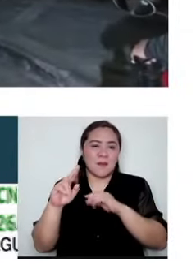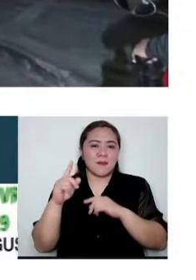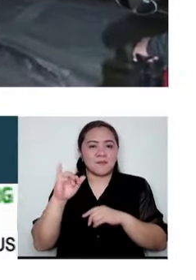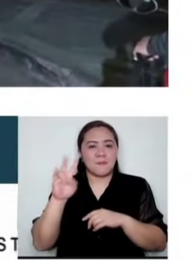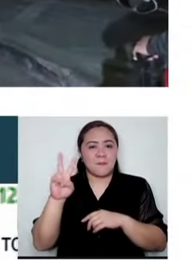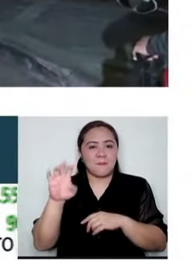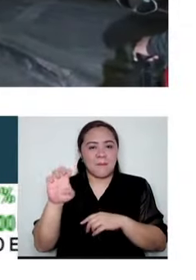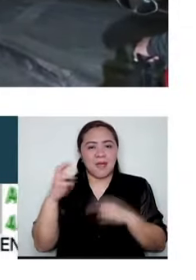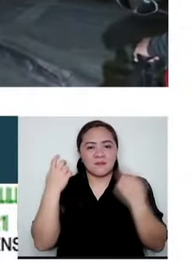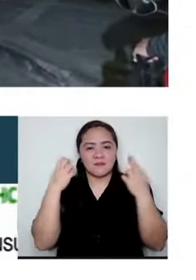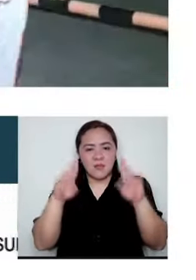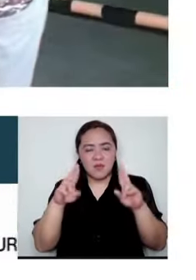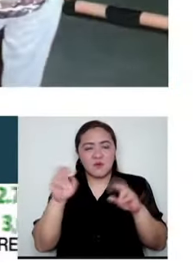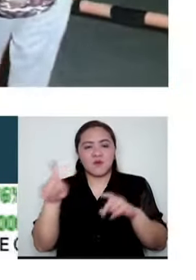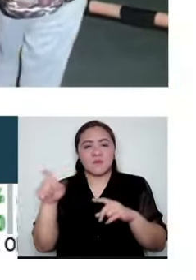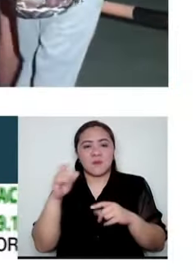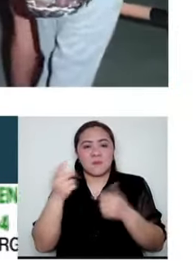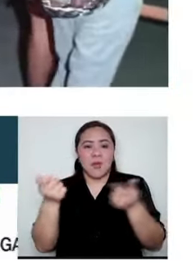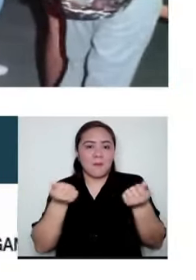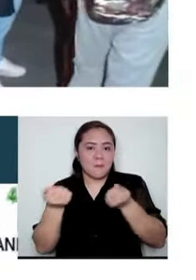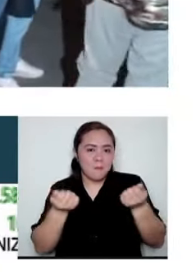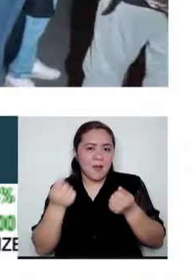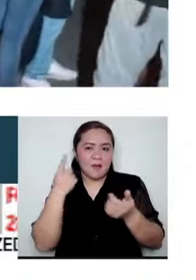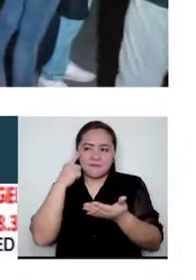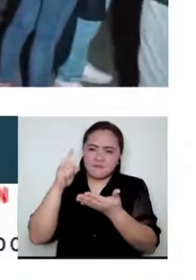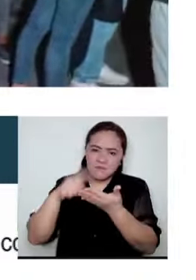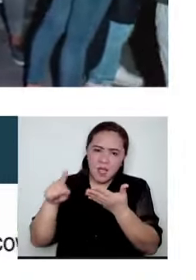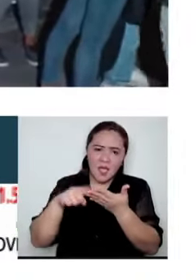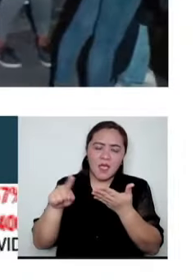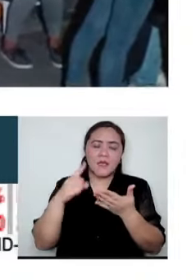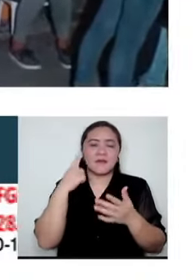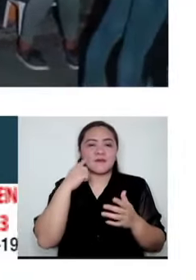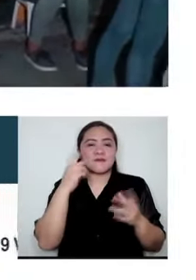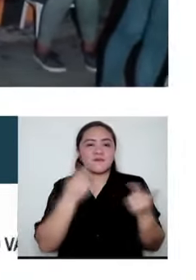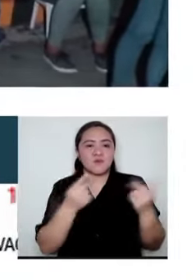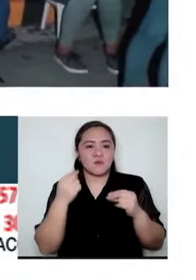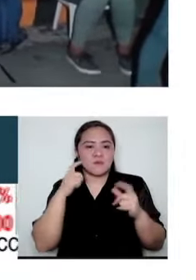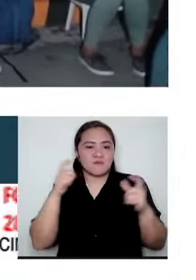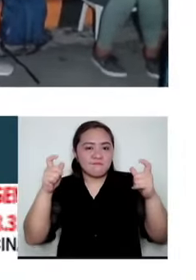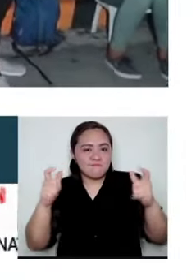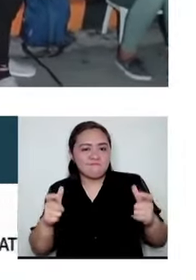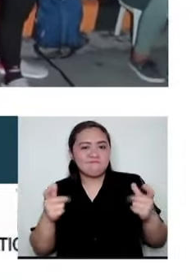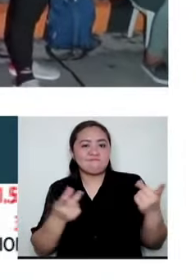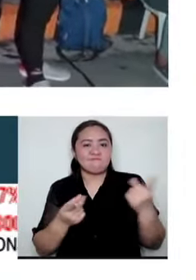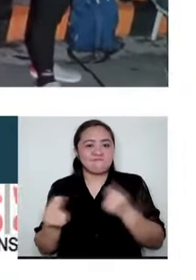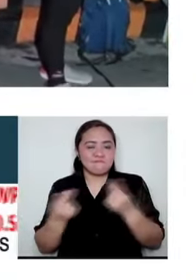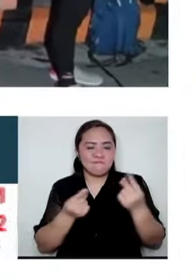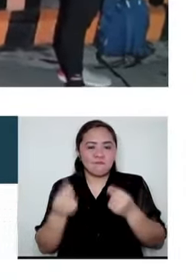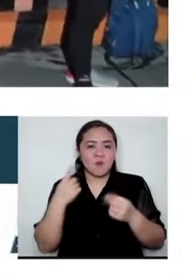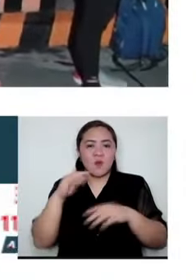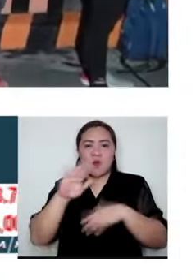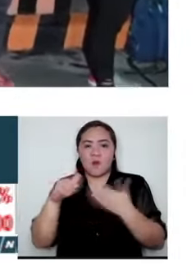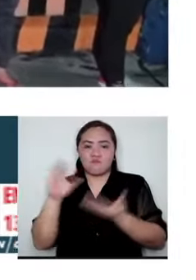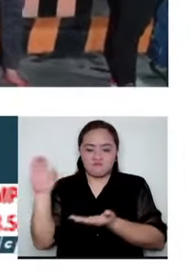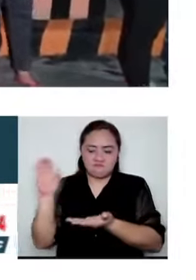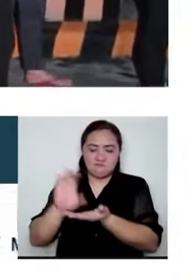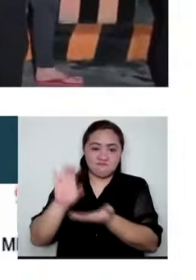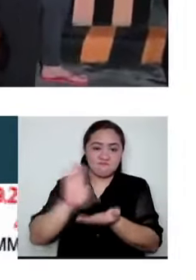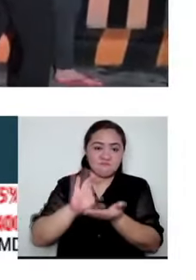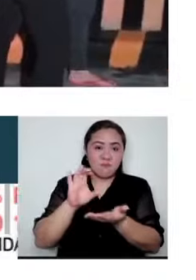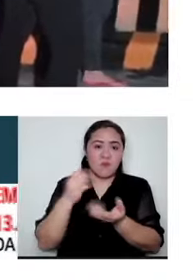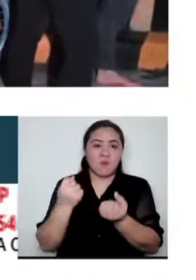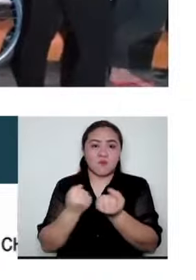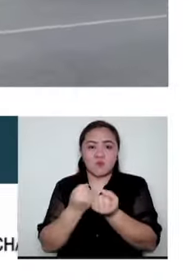since day one. They've been manning the checkpoints. They've been conducting the lockdowns. They've been distributing the ayudas. They've been